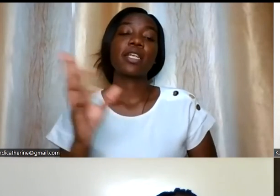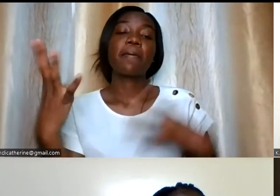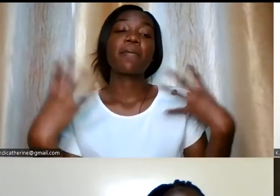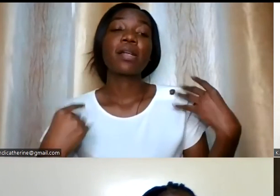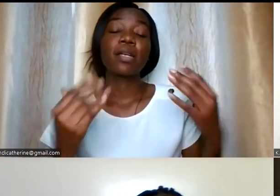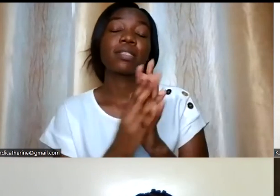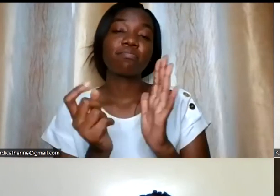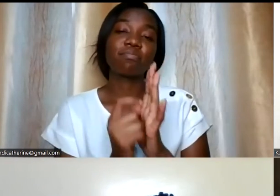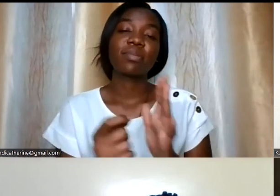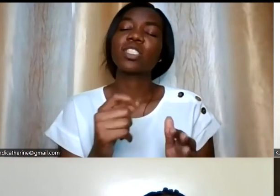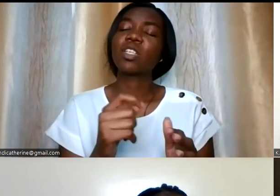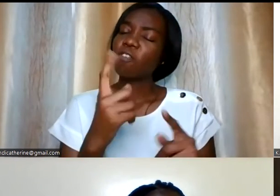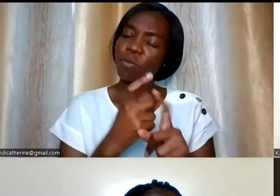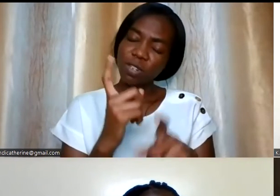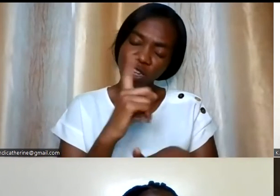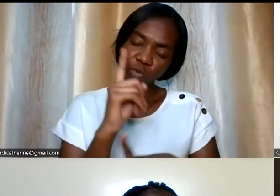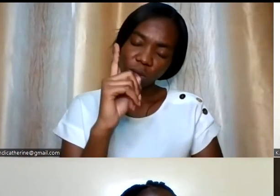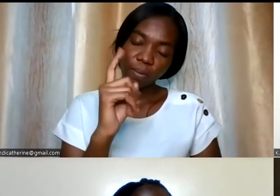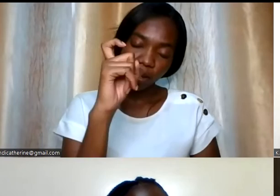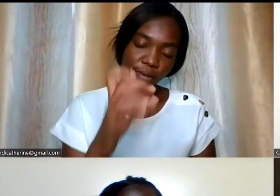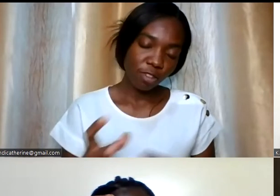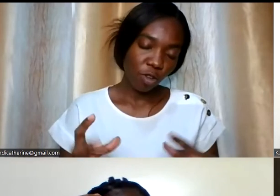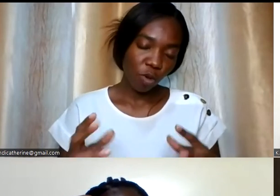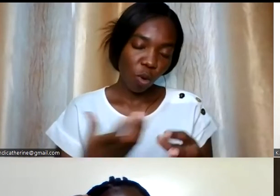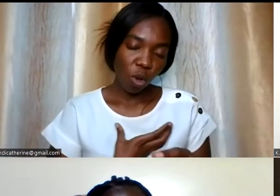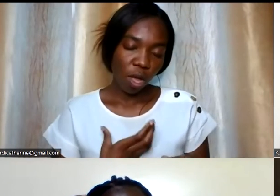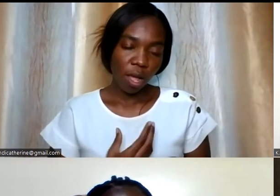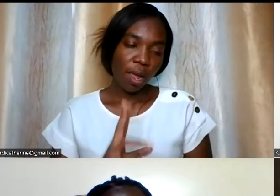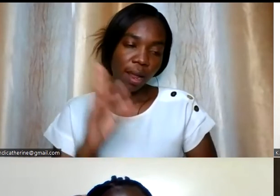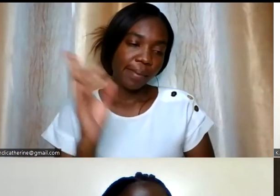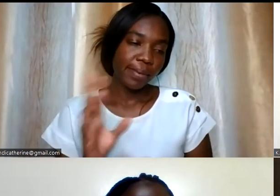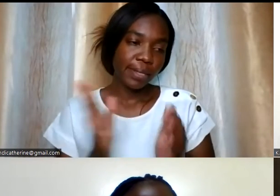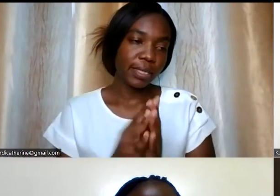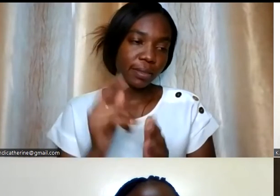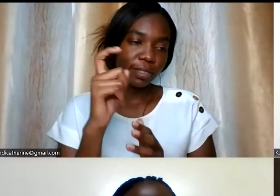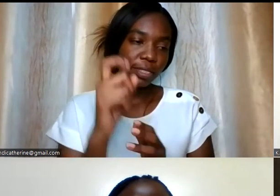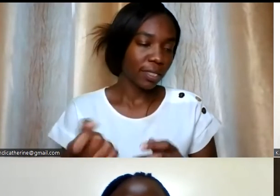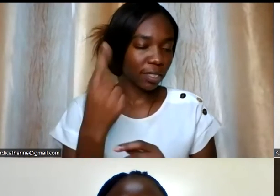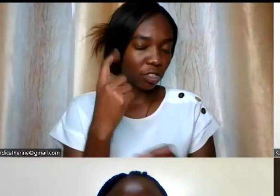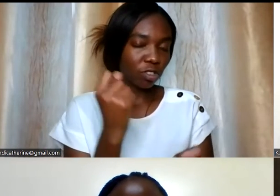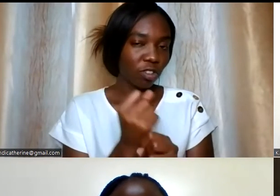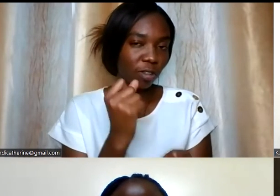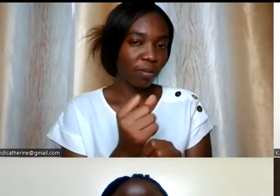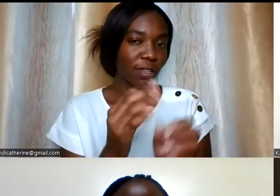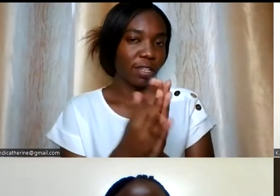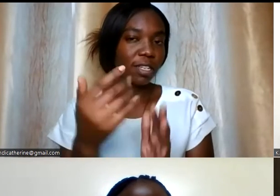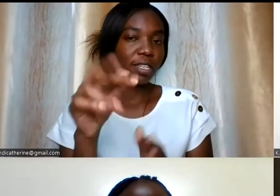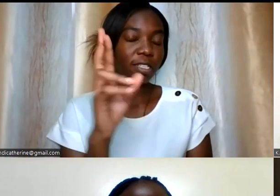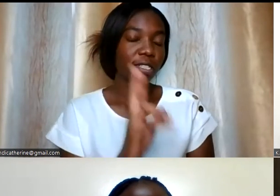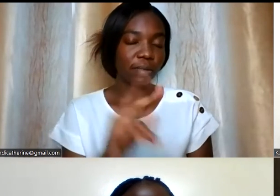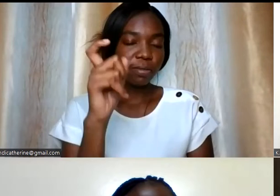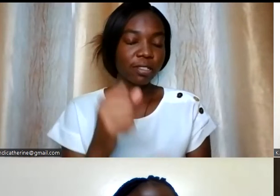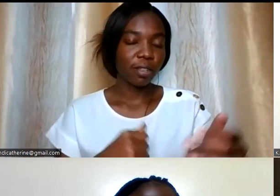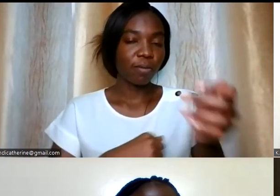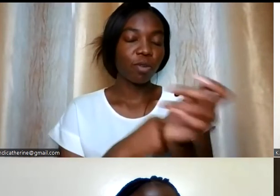up. Develop the JD because it's you who understands the job, and HR basically supports you to